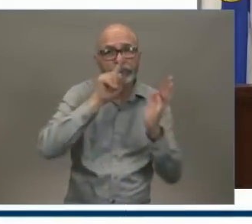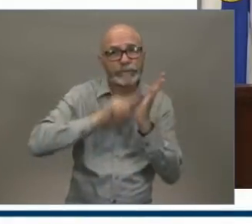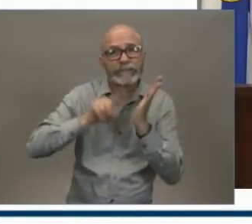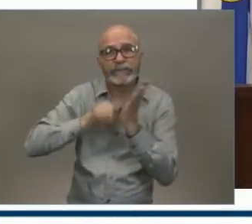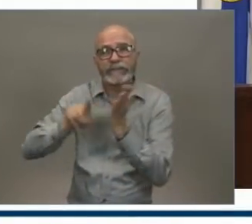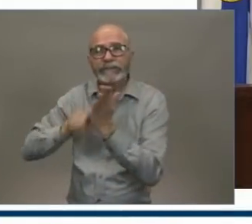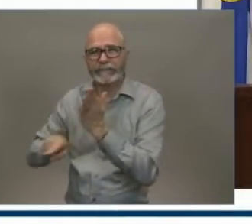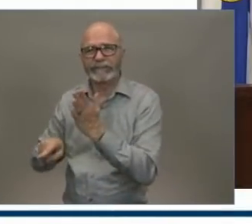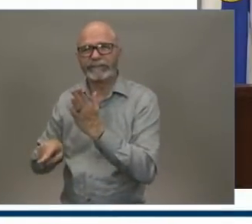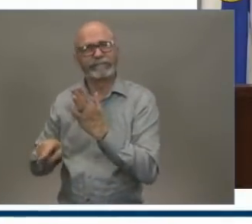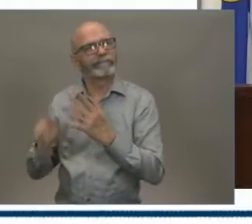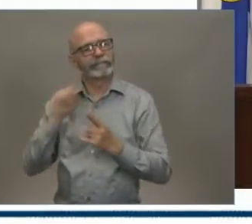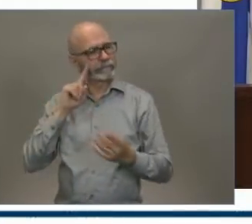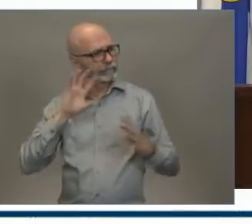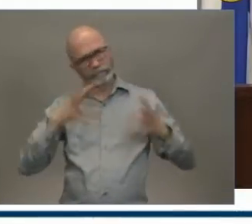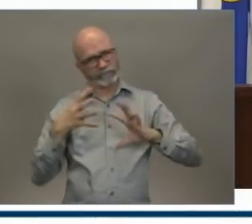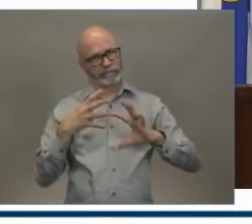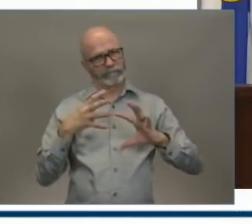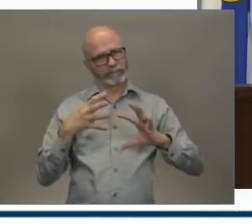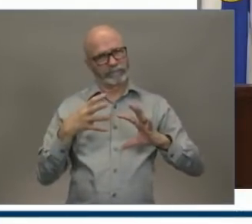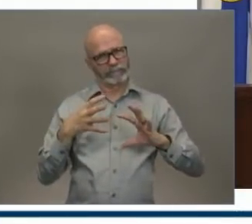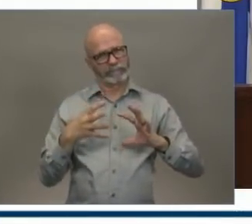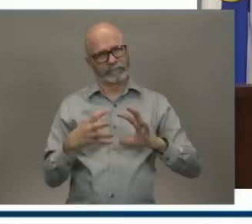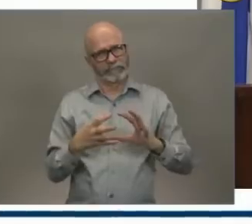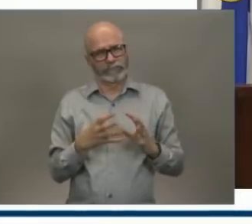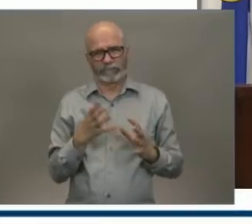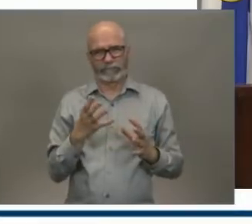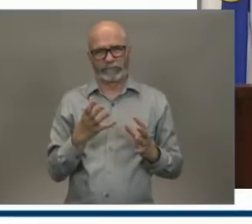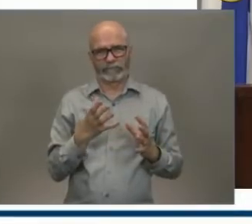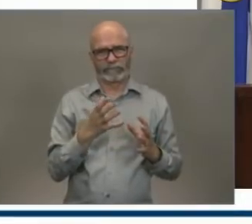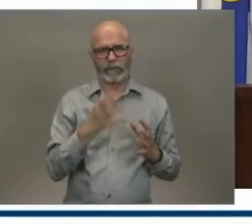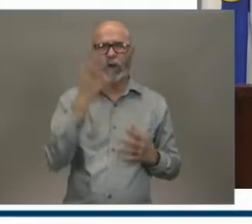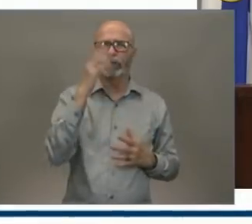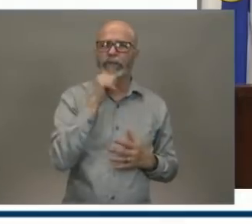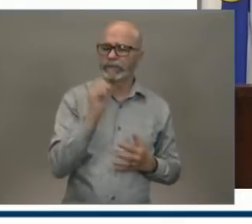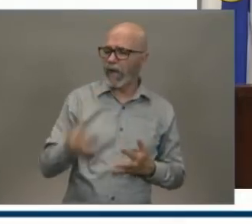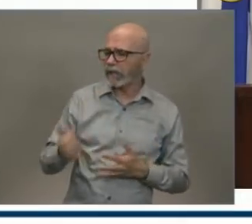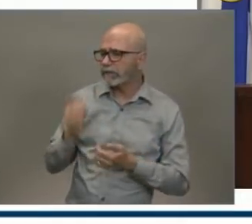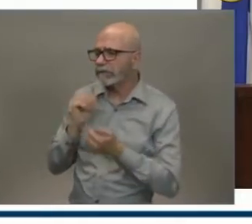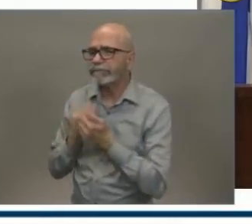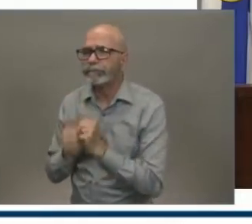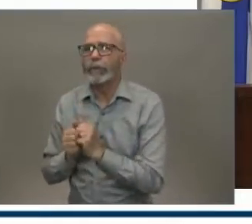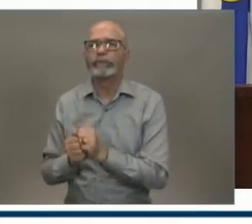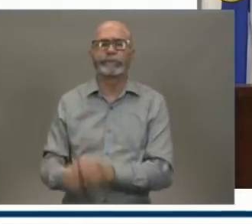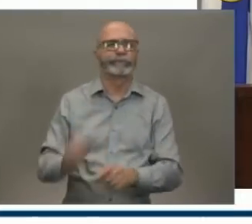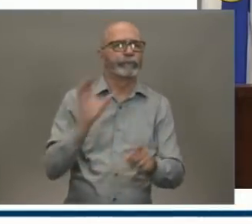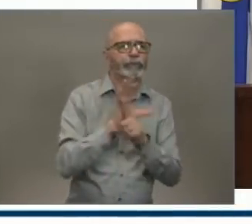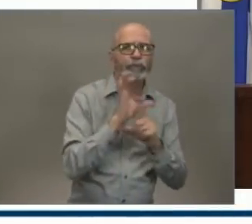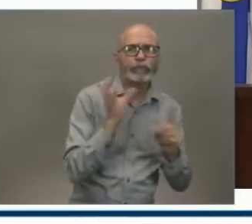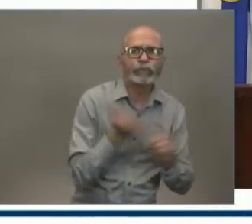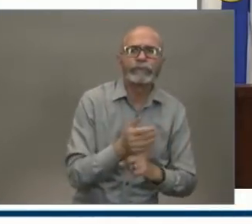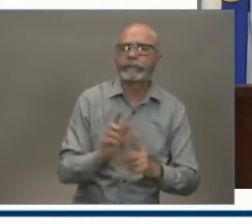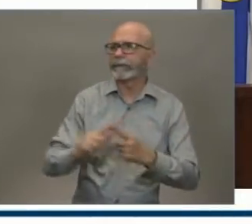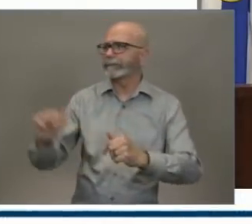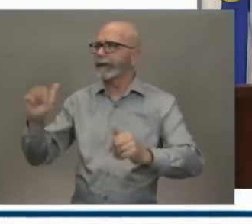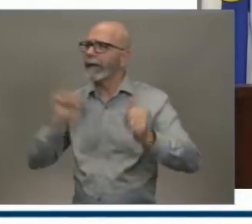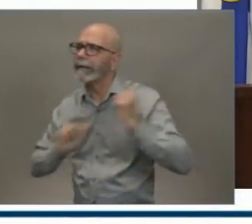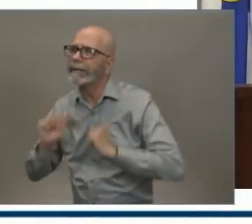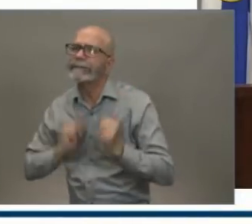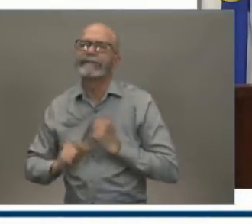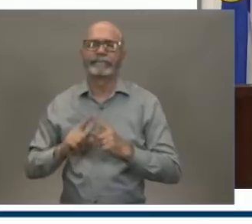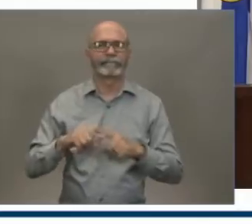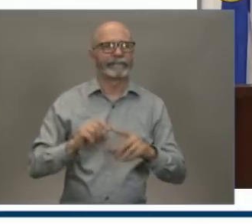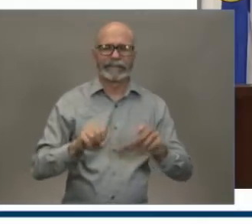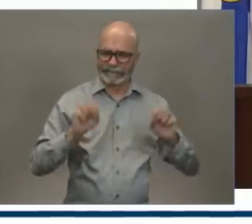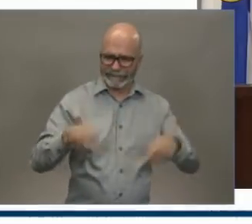sports and culture groups and actors and that can meet in practice